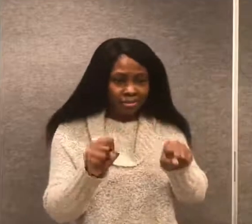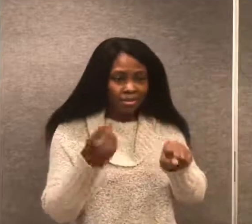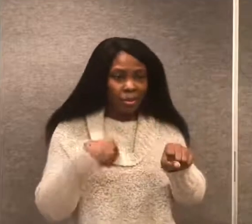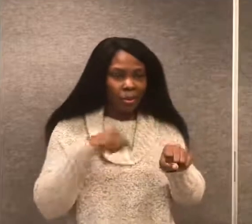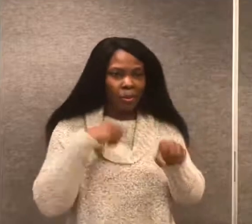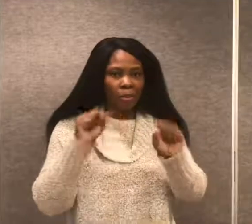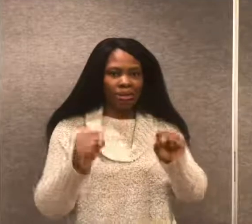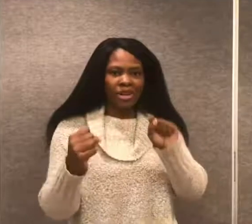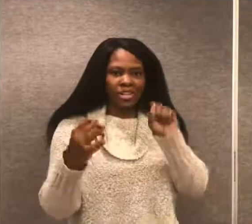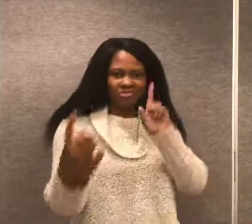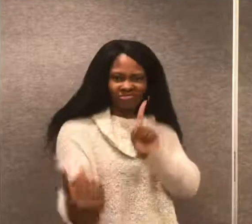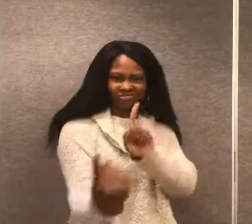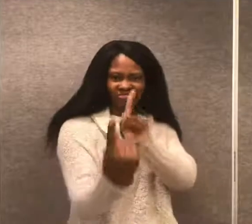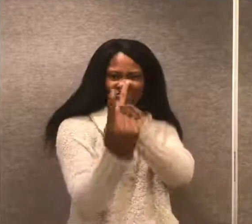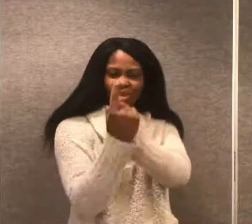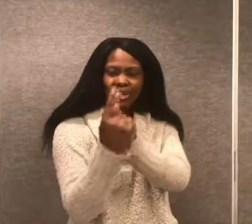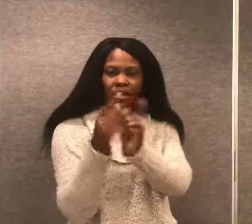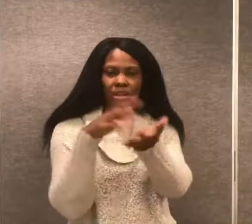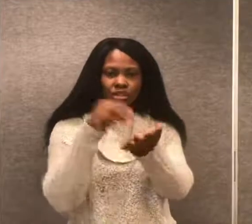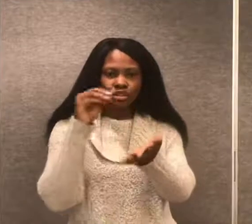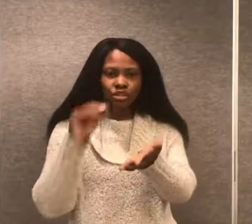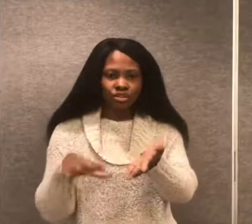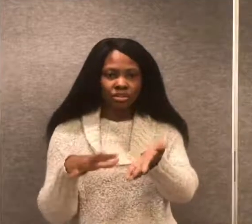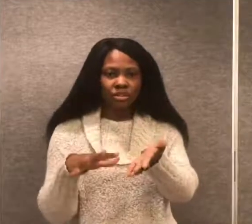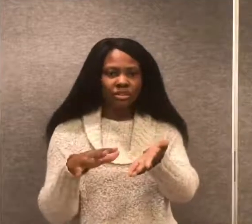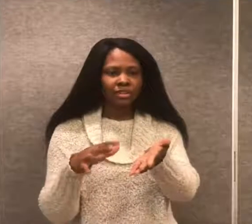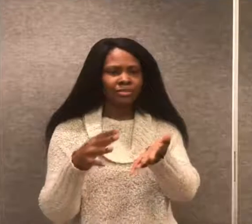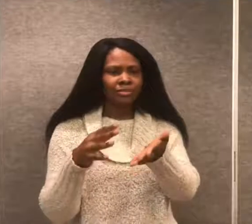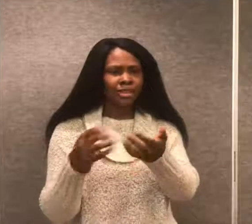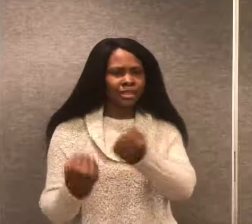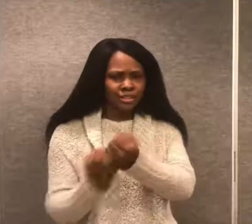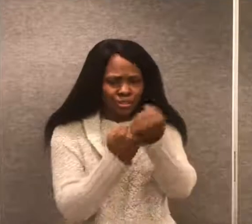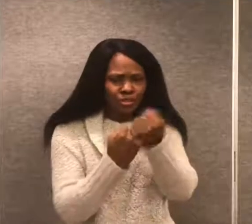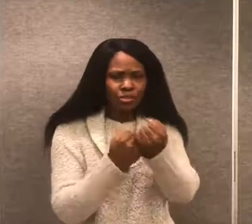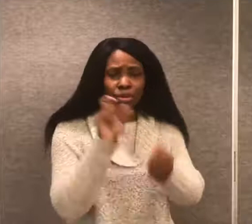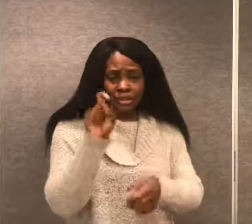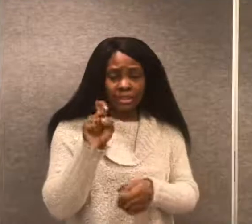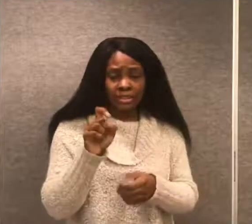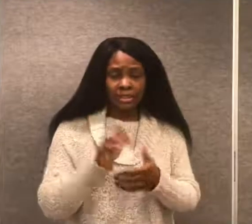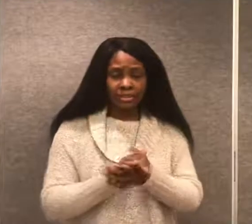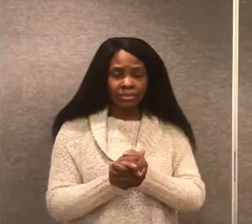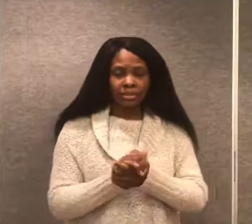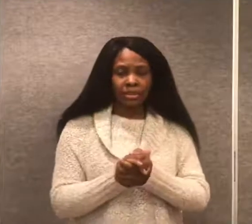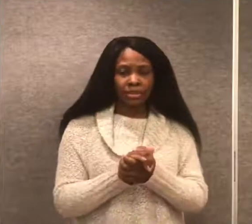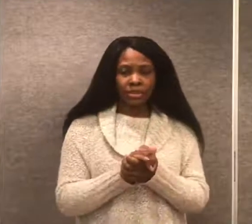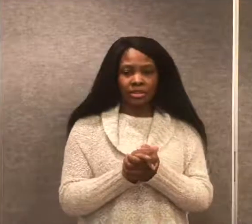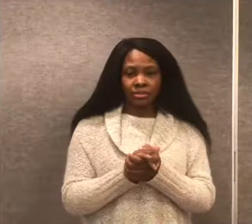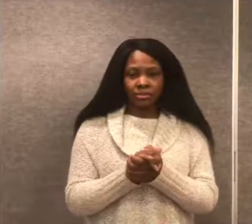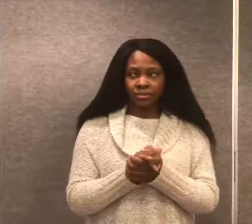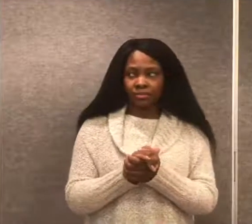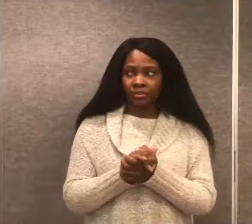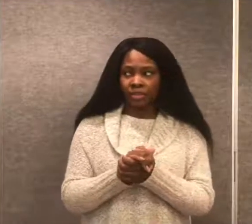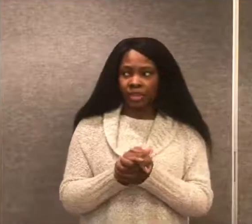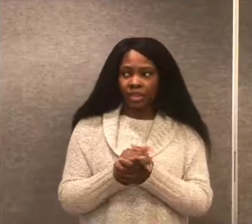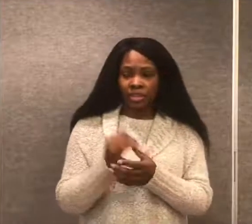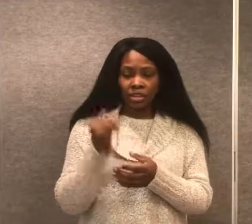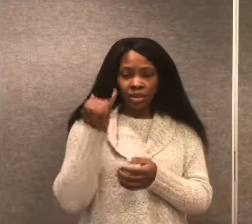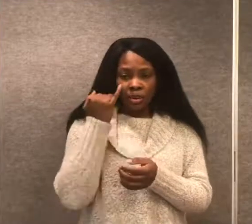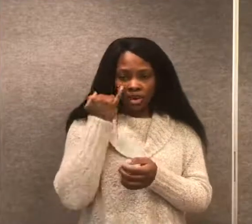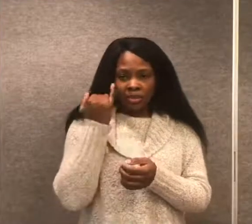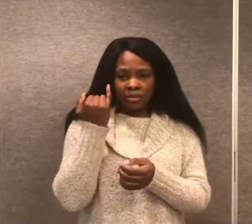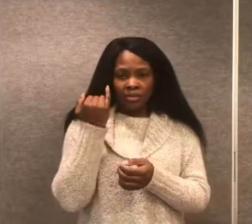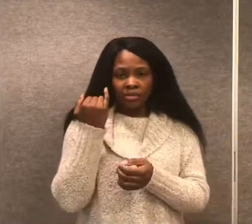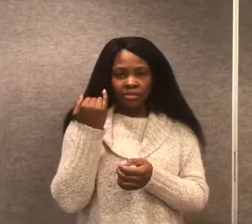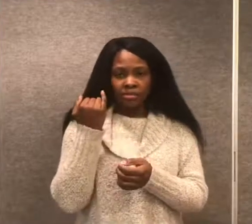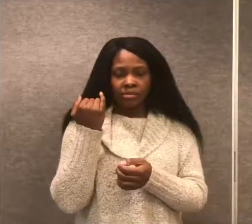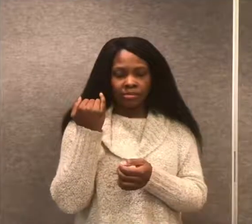students where they are. I mean, being forced into this situation, if you're talking about looking at lemons and how can we make lemonade, then